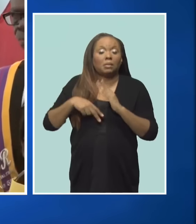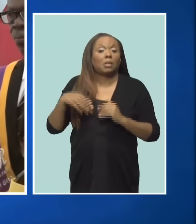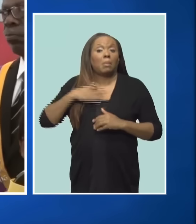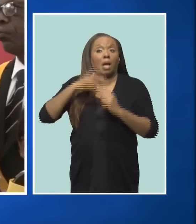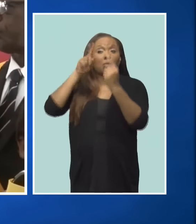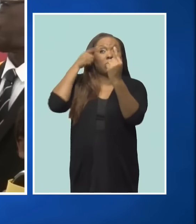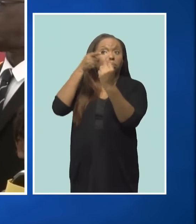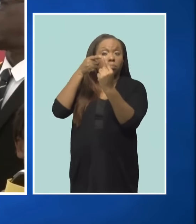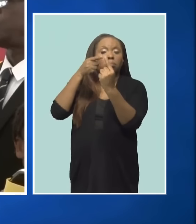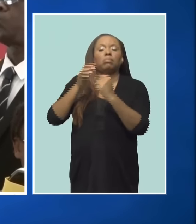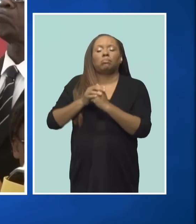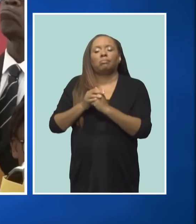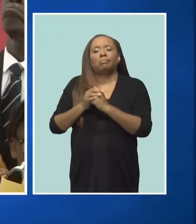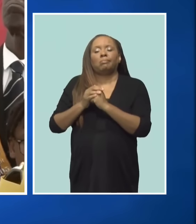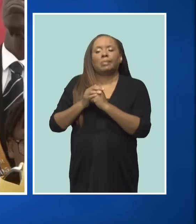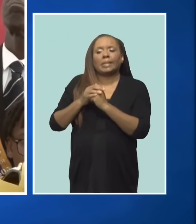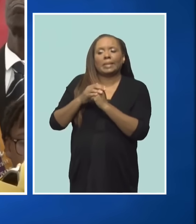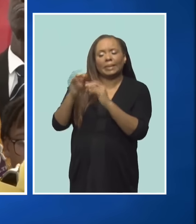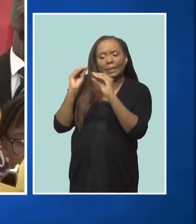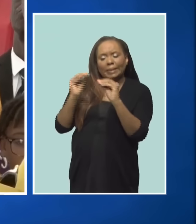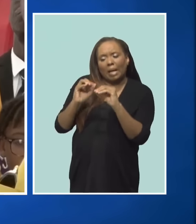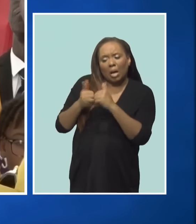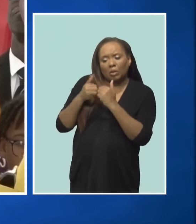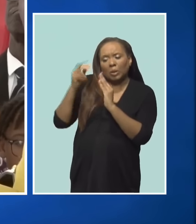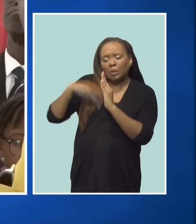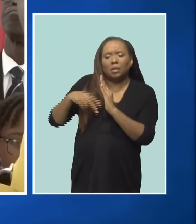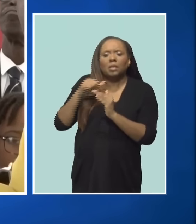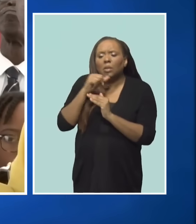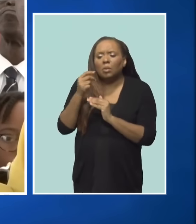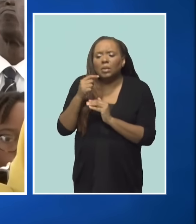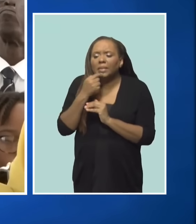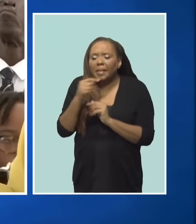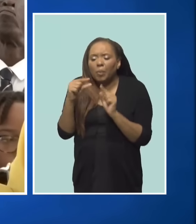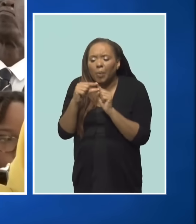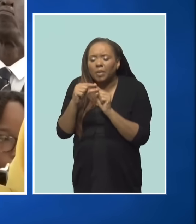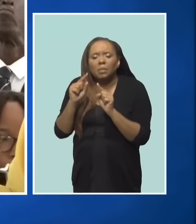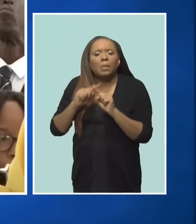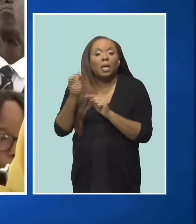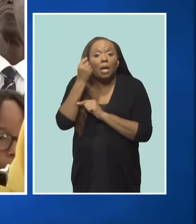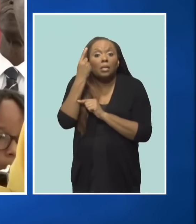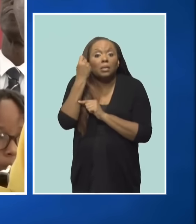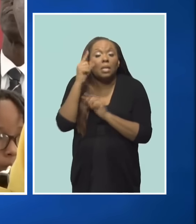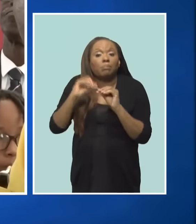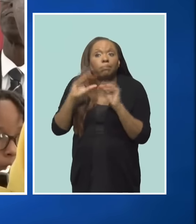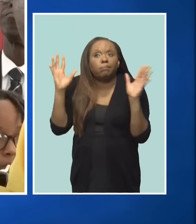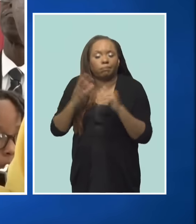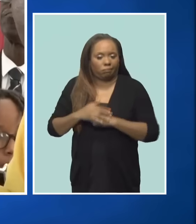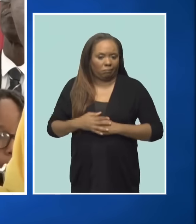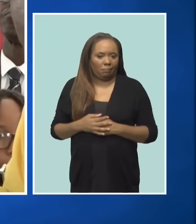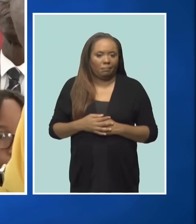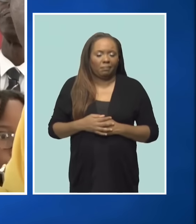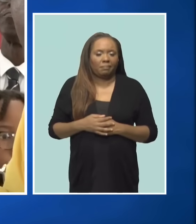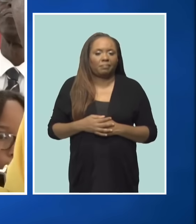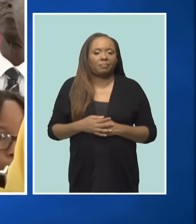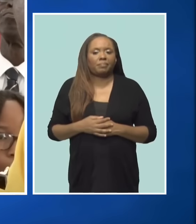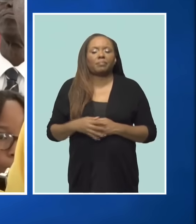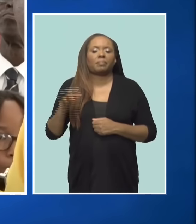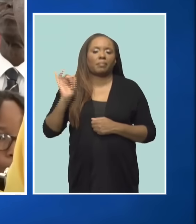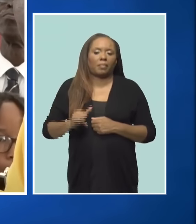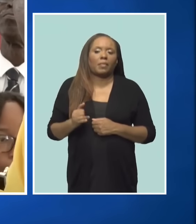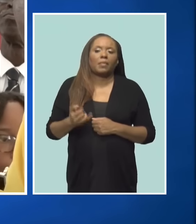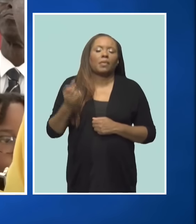reading. Reading, not just calling words, but reading and knowing what they're reading, understanding what they're reading. And that is one